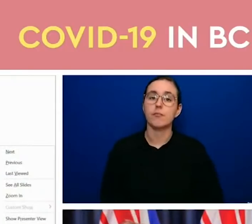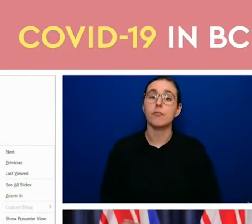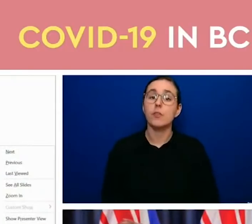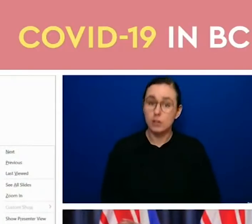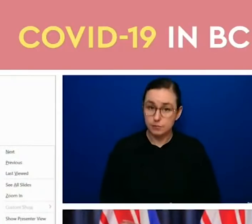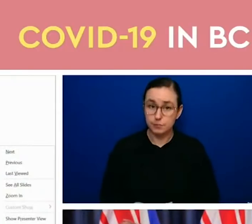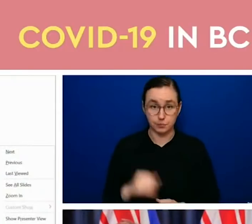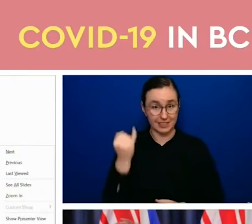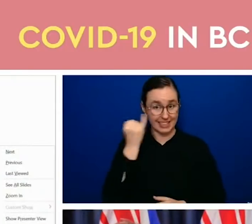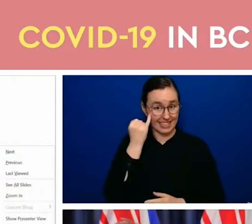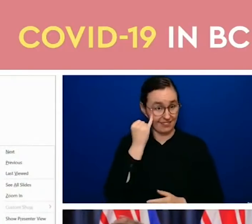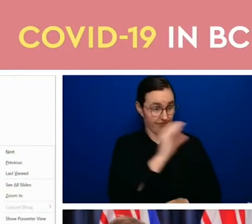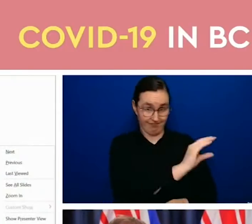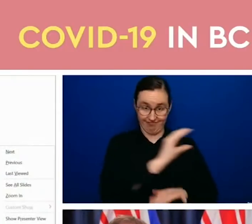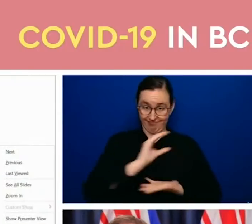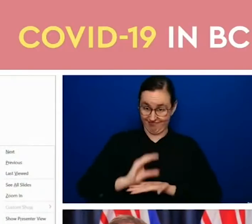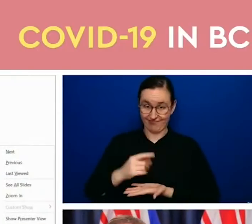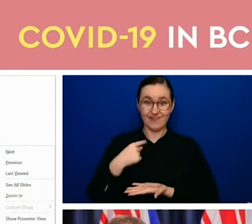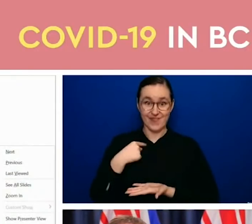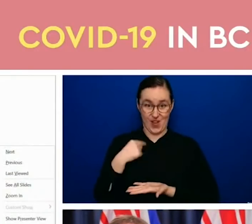your test at